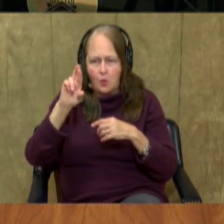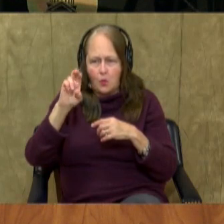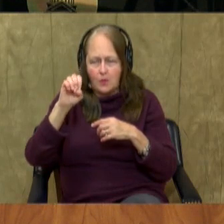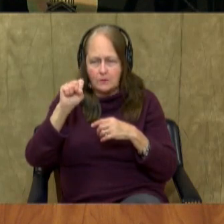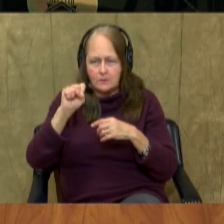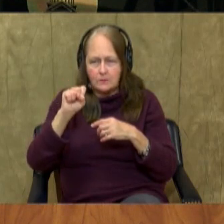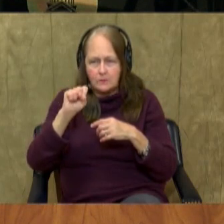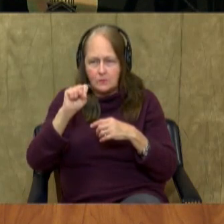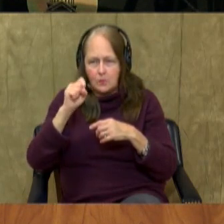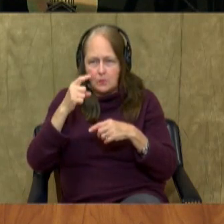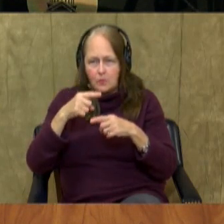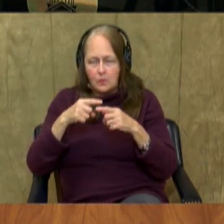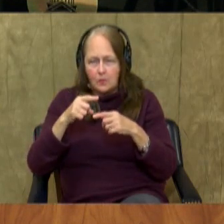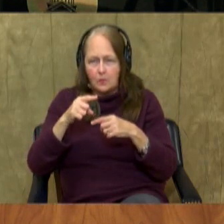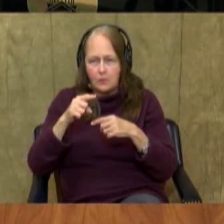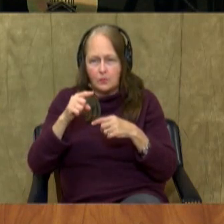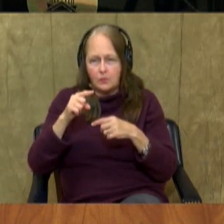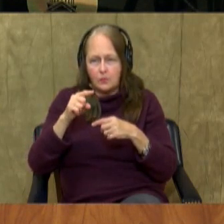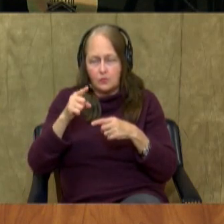about this statement?